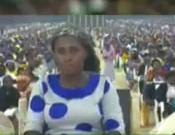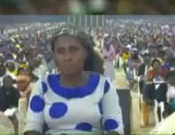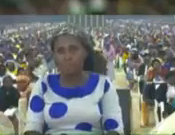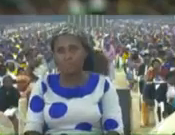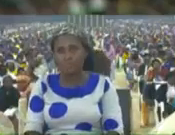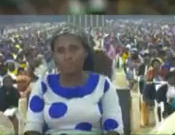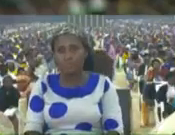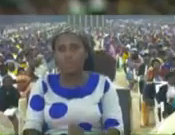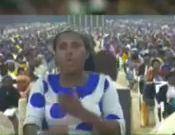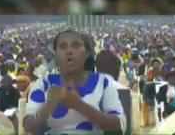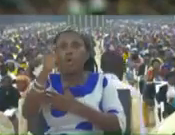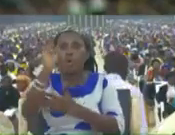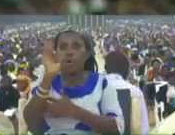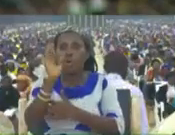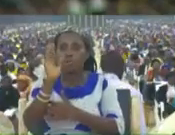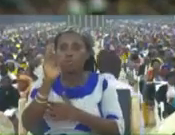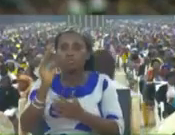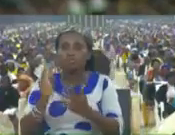But then God stepped in,